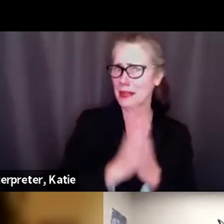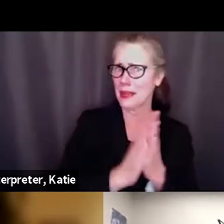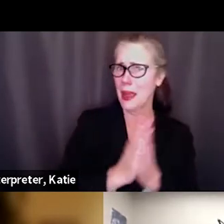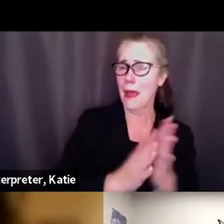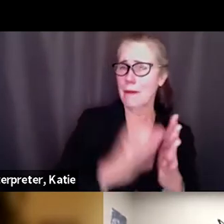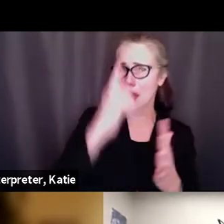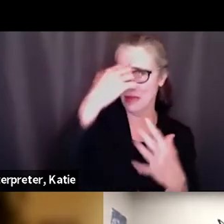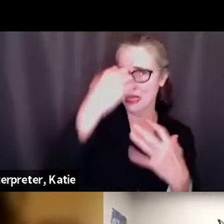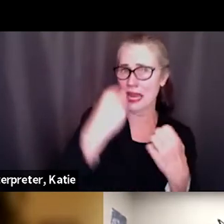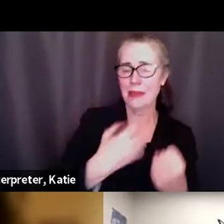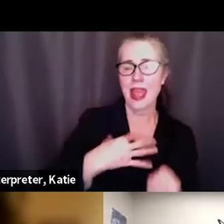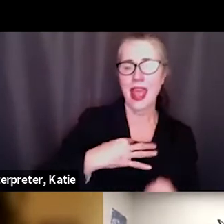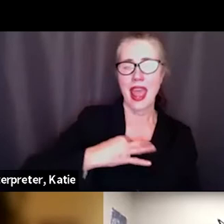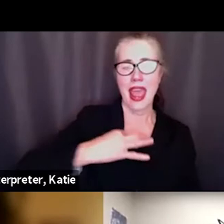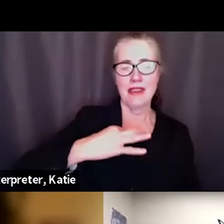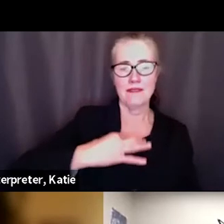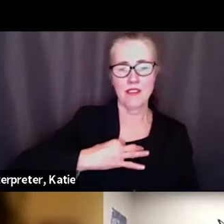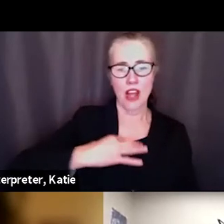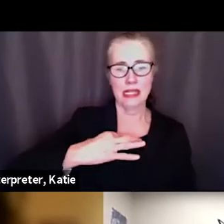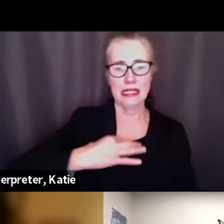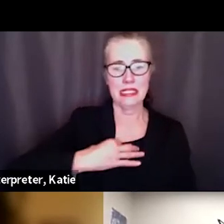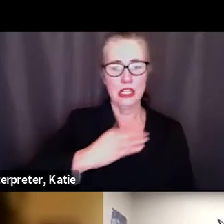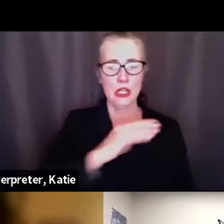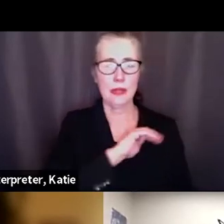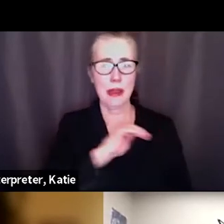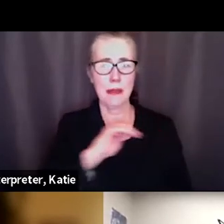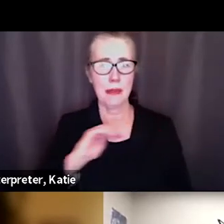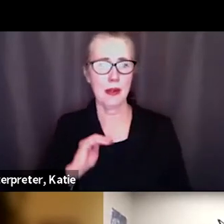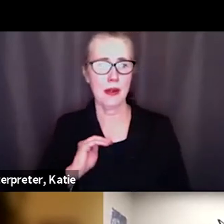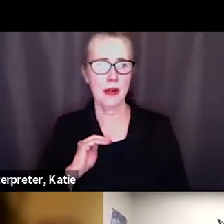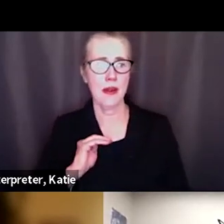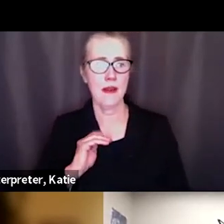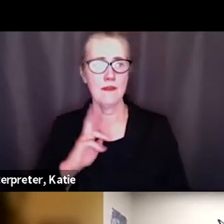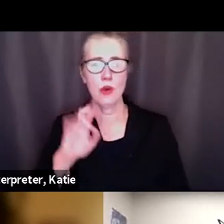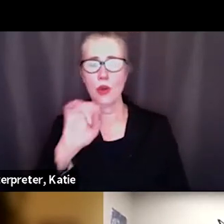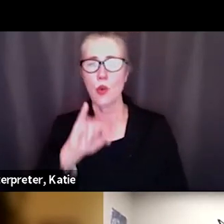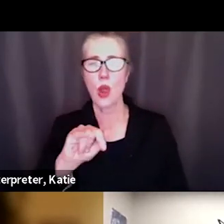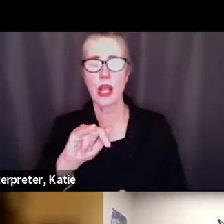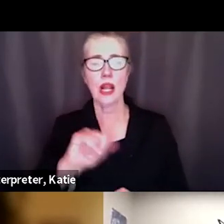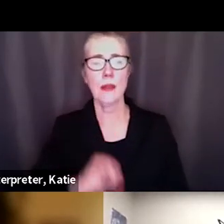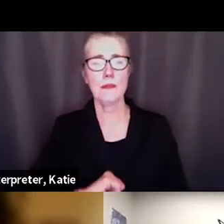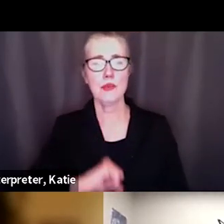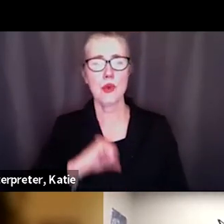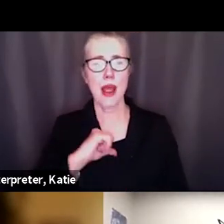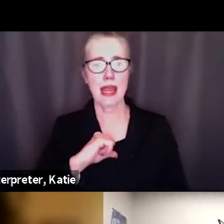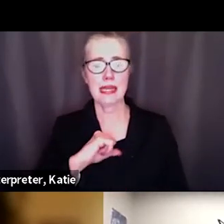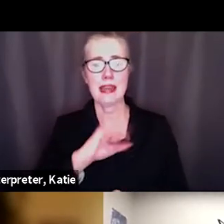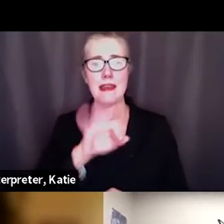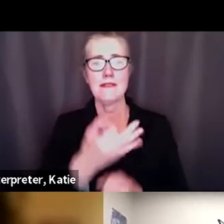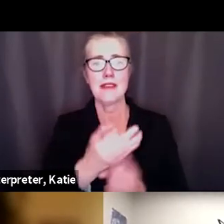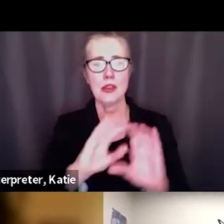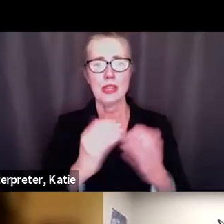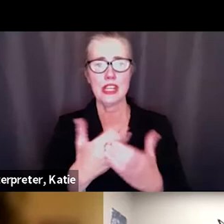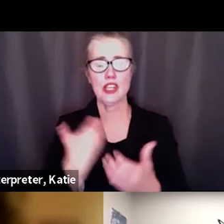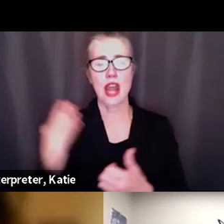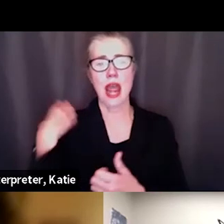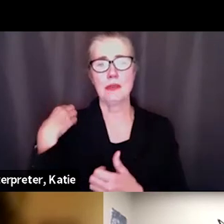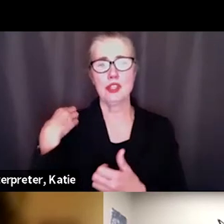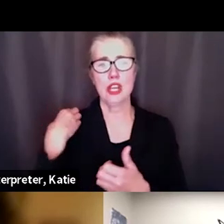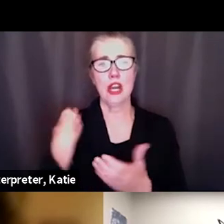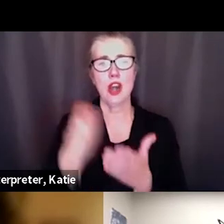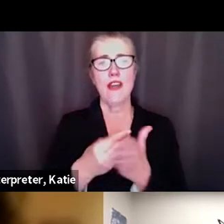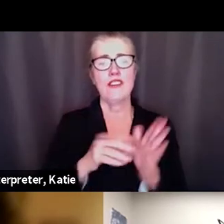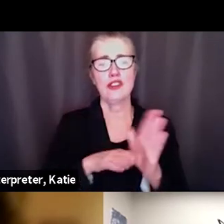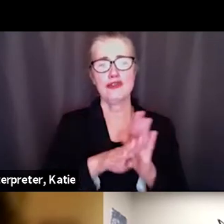volunteer board member as dr glaser said for the royal pride foundation where i serve as chair of the development committee my professional